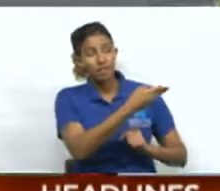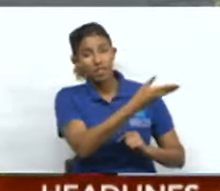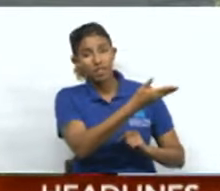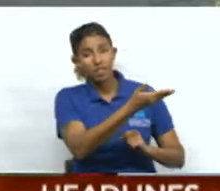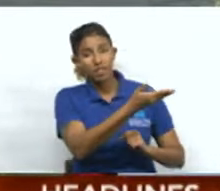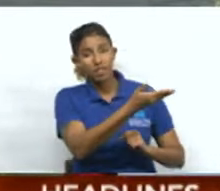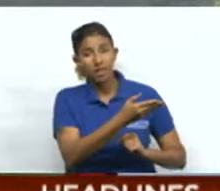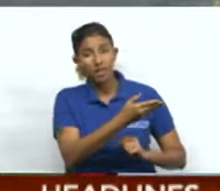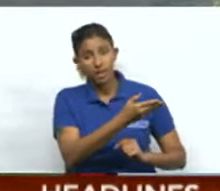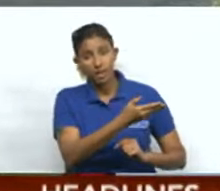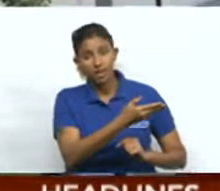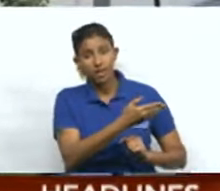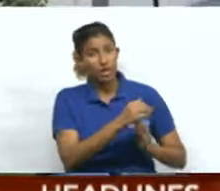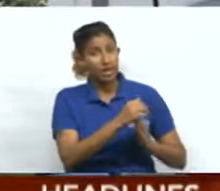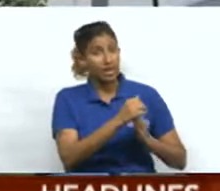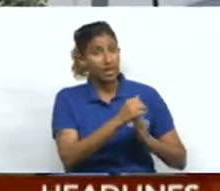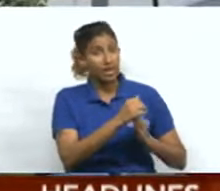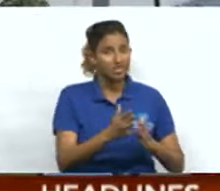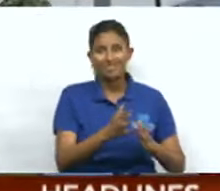believe so.